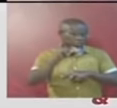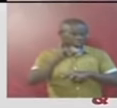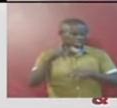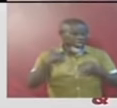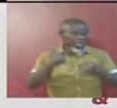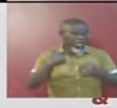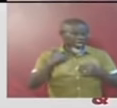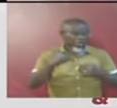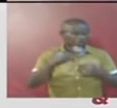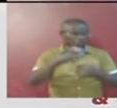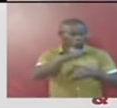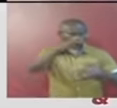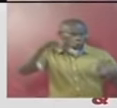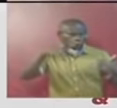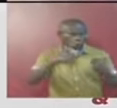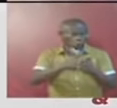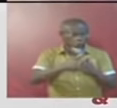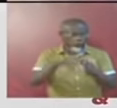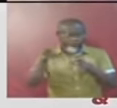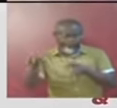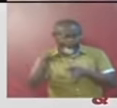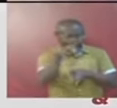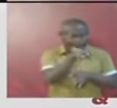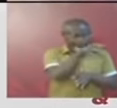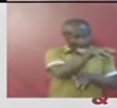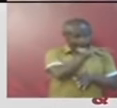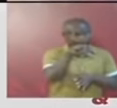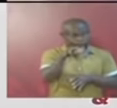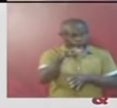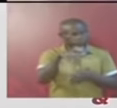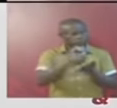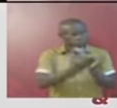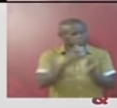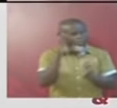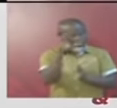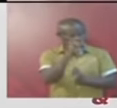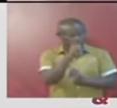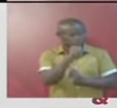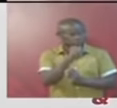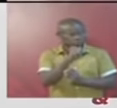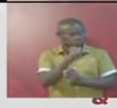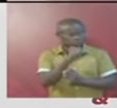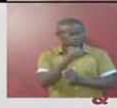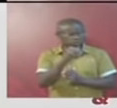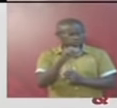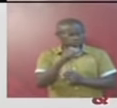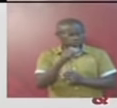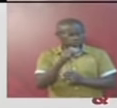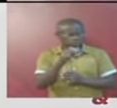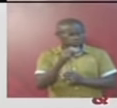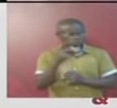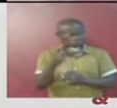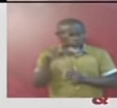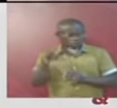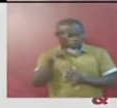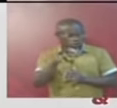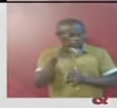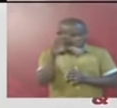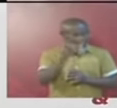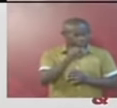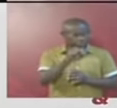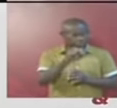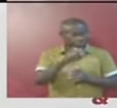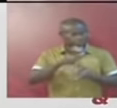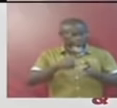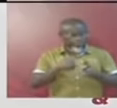have the complete data set at the time, which is St. George Central, St. Patrick, and St. Andrew, St. David. So that is what it would have been